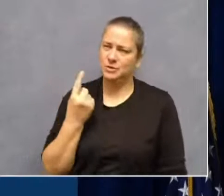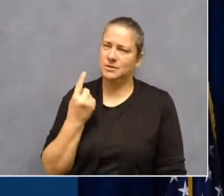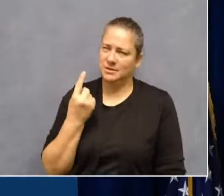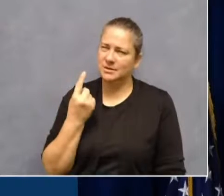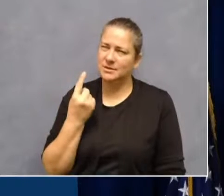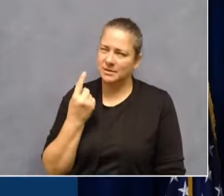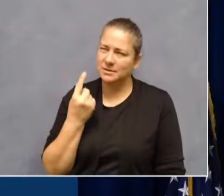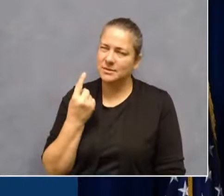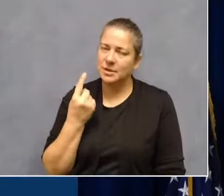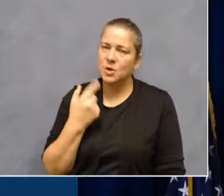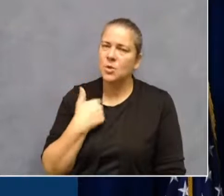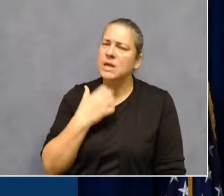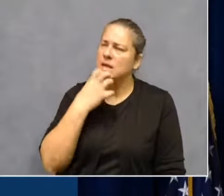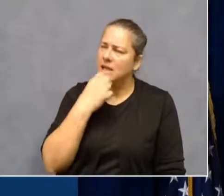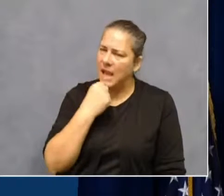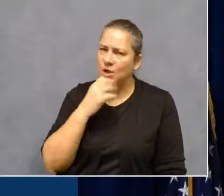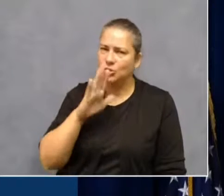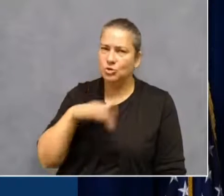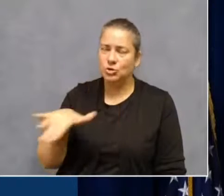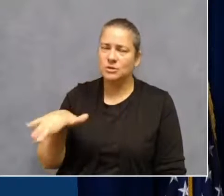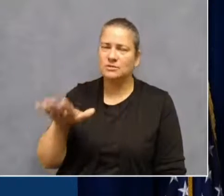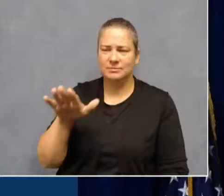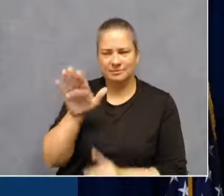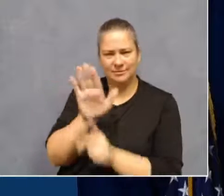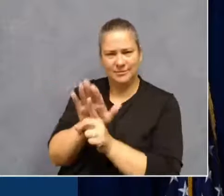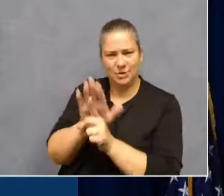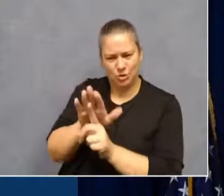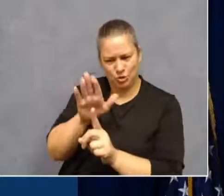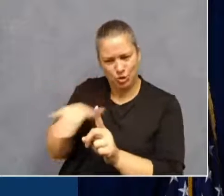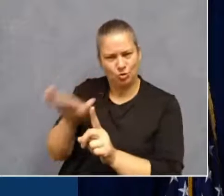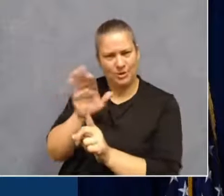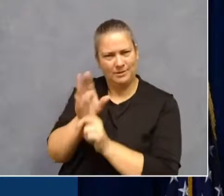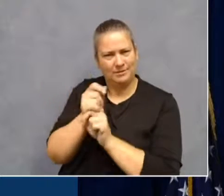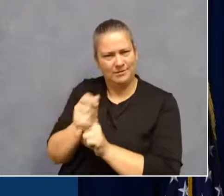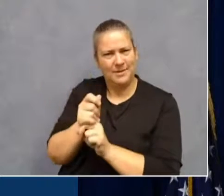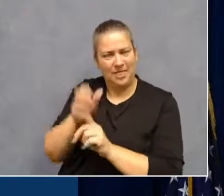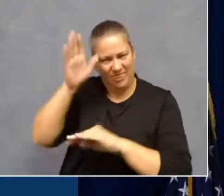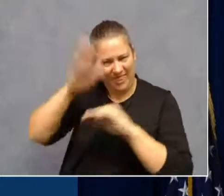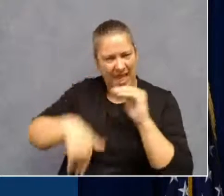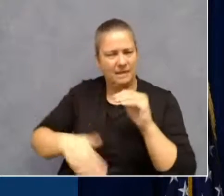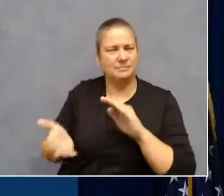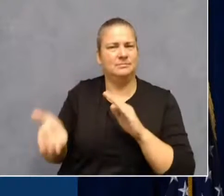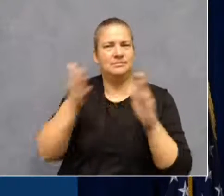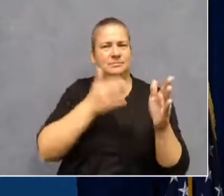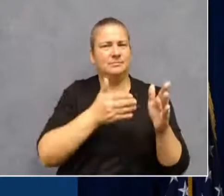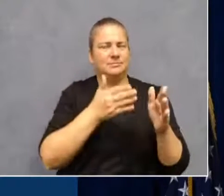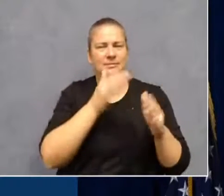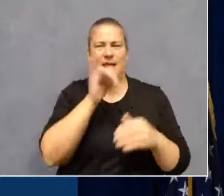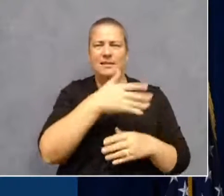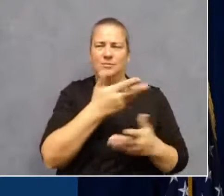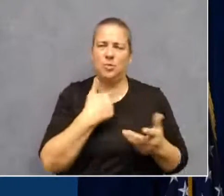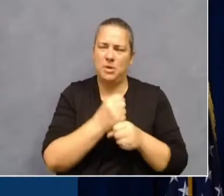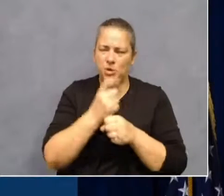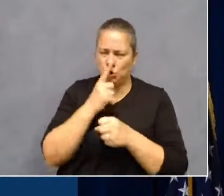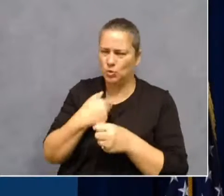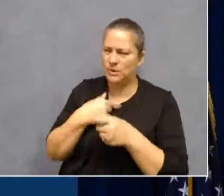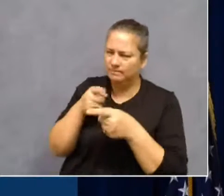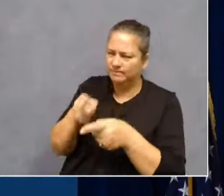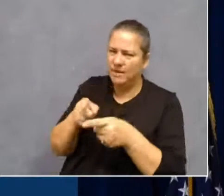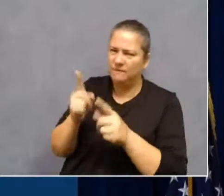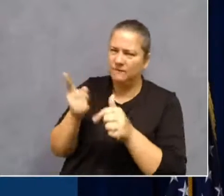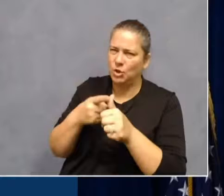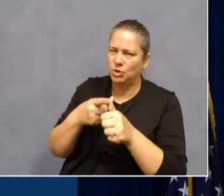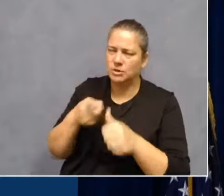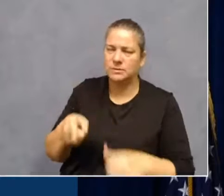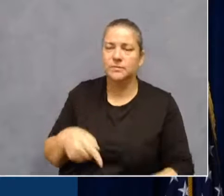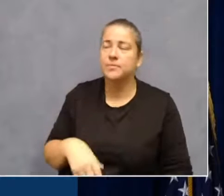the kids first and foremost, and let's make sure that we are showing that. We've looked into needle supply across